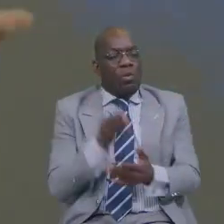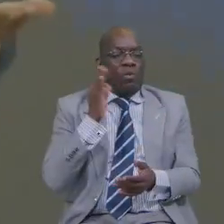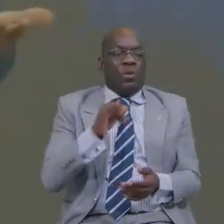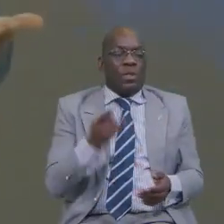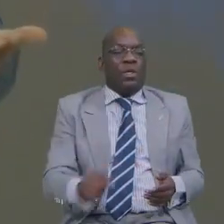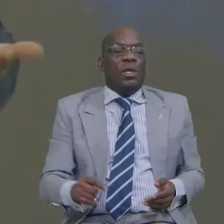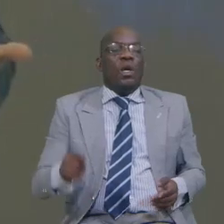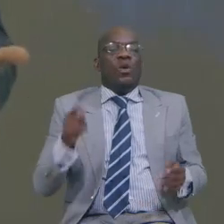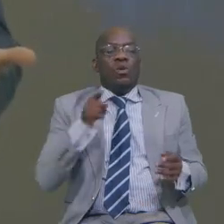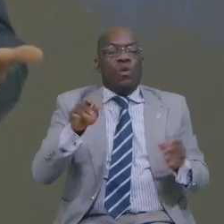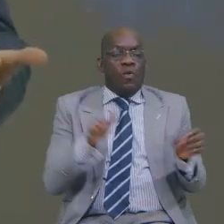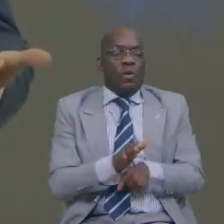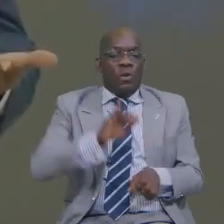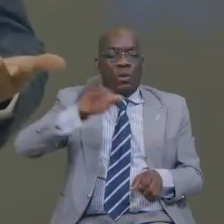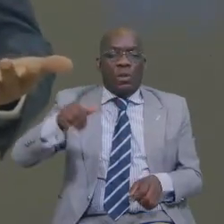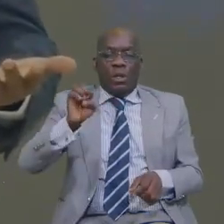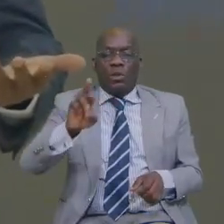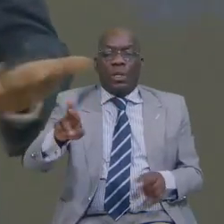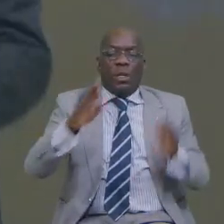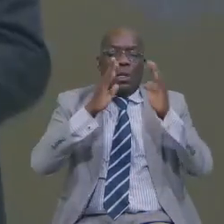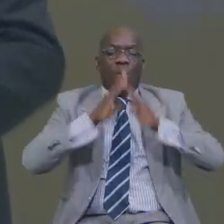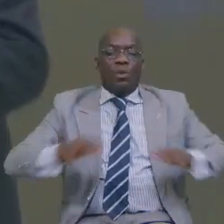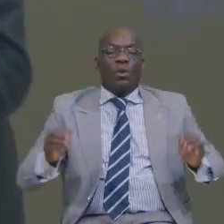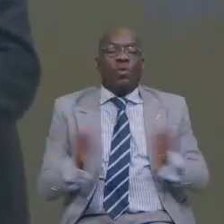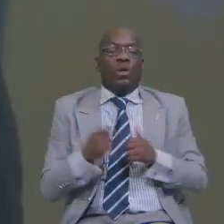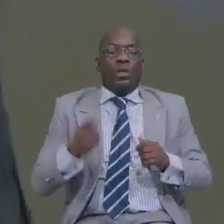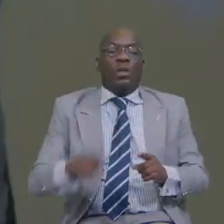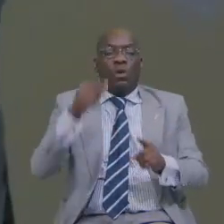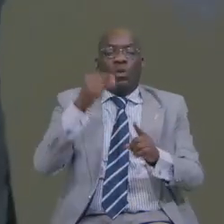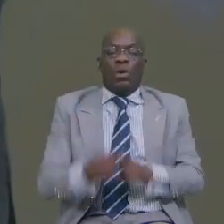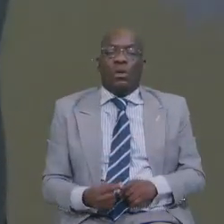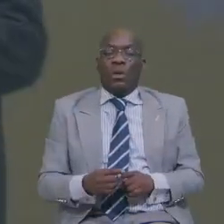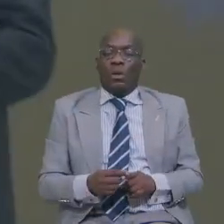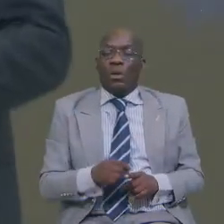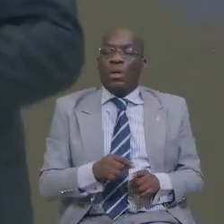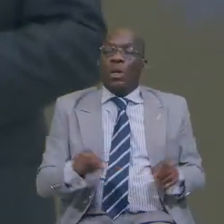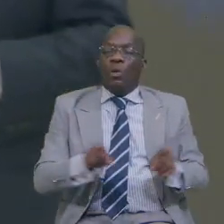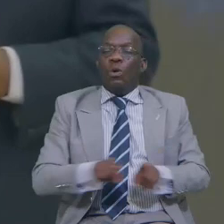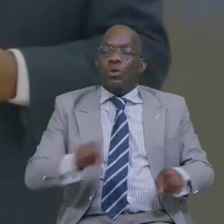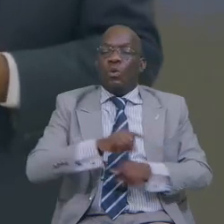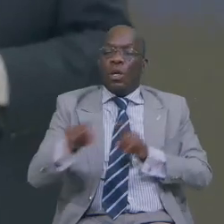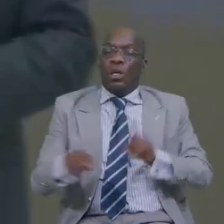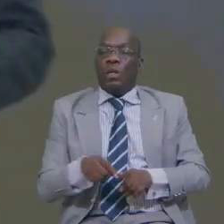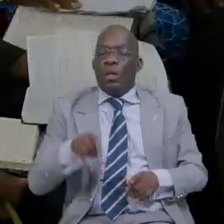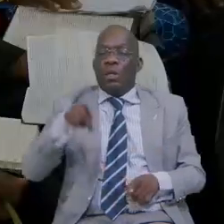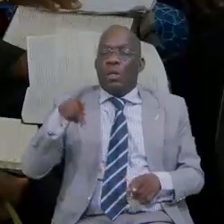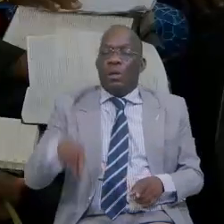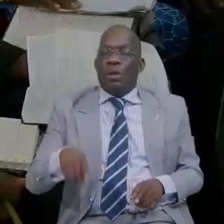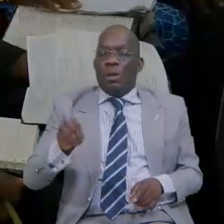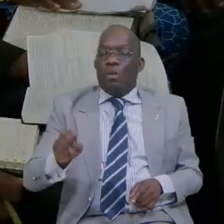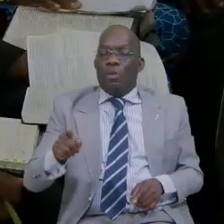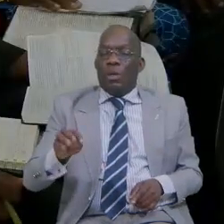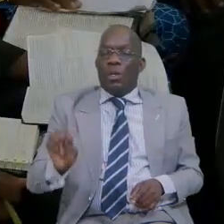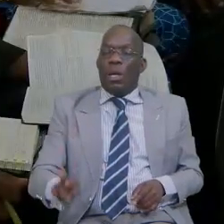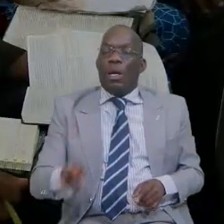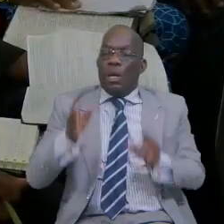Peter thought were not qualified for the message, when Peter got to them, they were all seated. They had made their